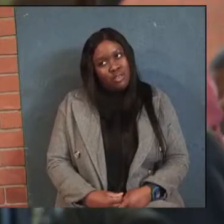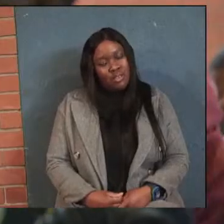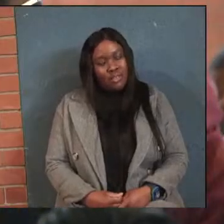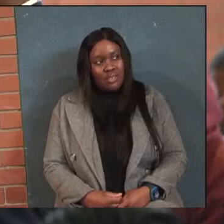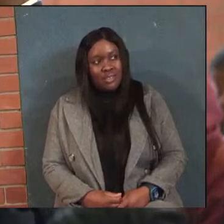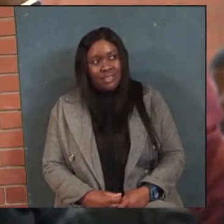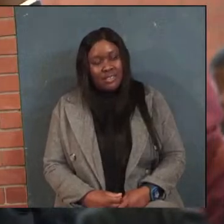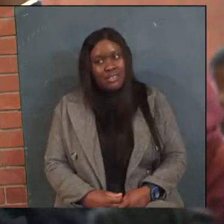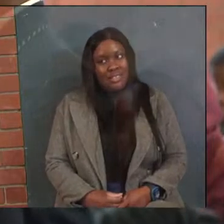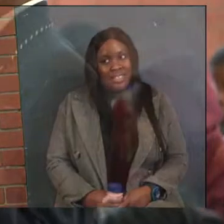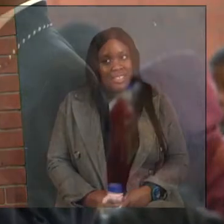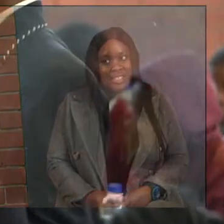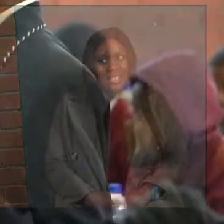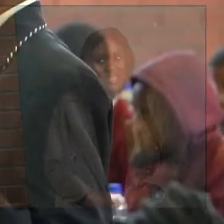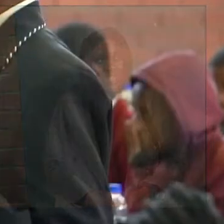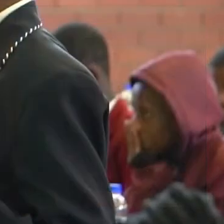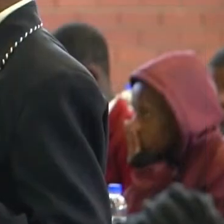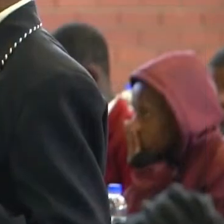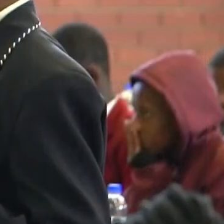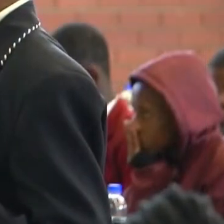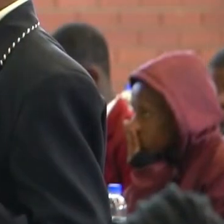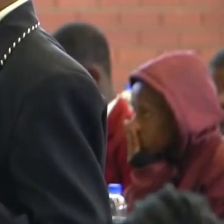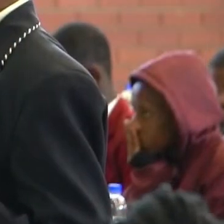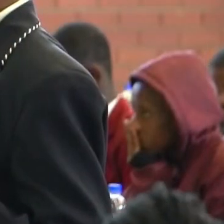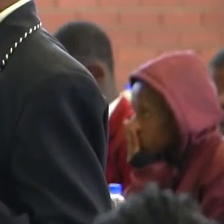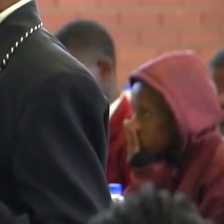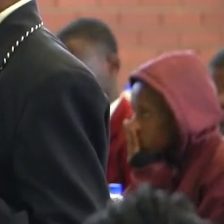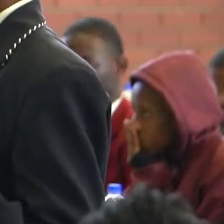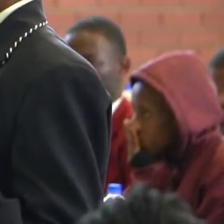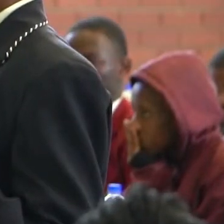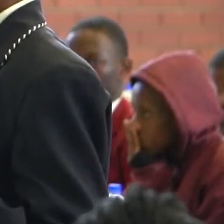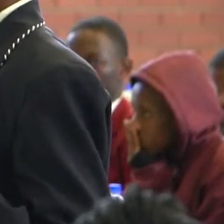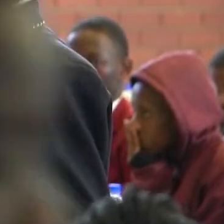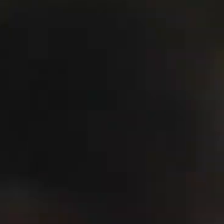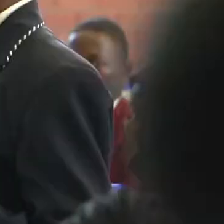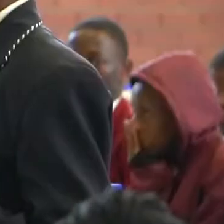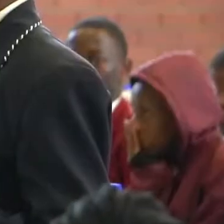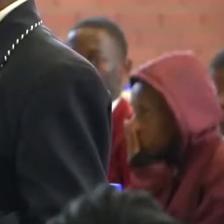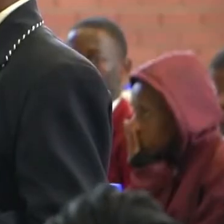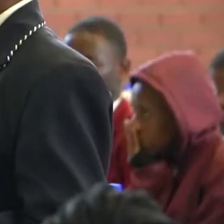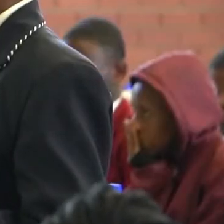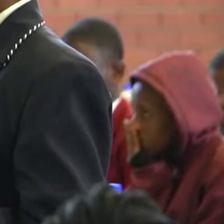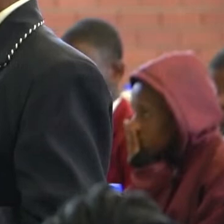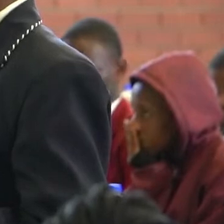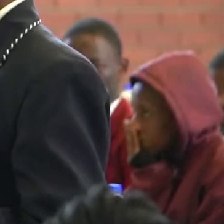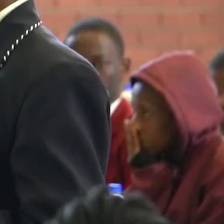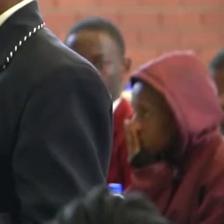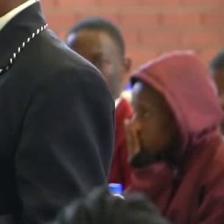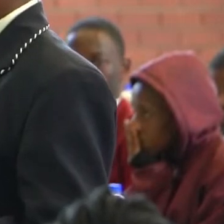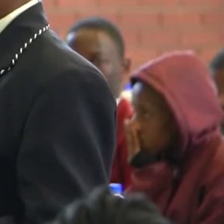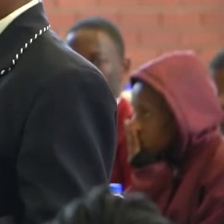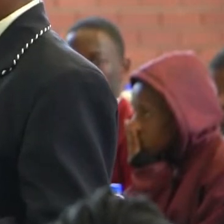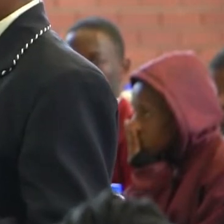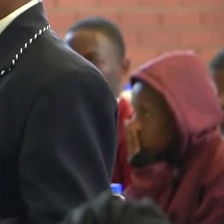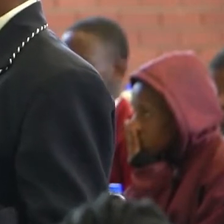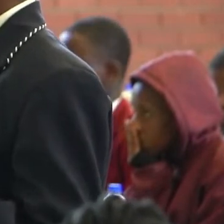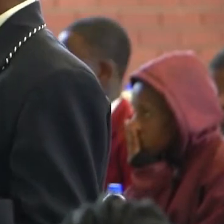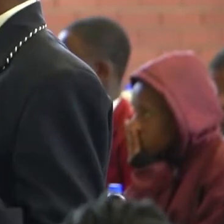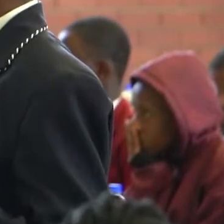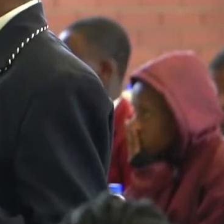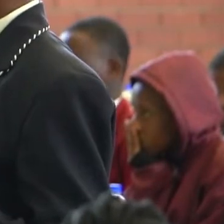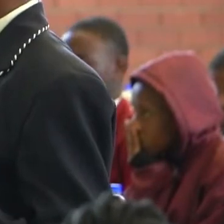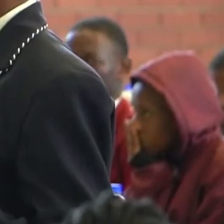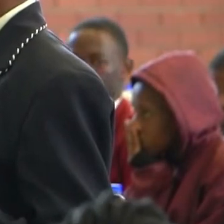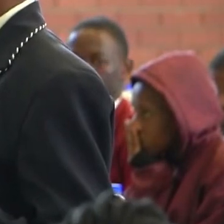relevant curriculum, and effective management skills. Nonetheless, investing in robust school infrastructure is